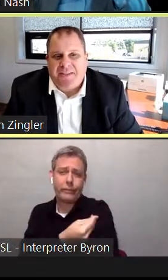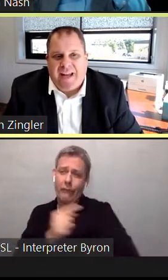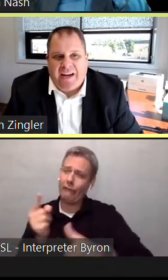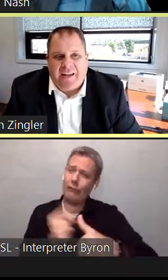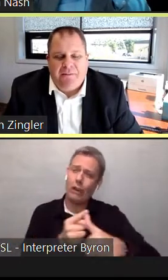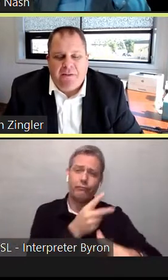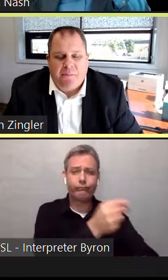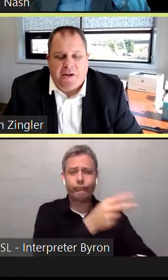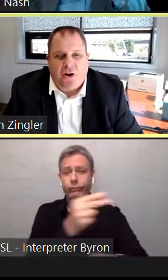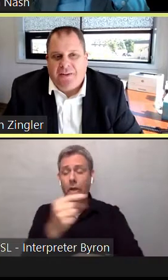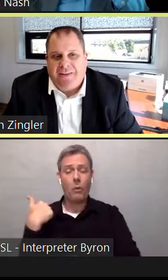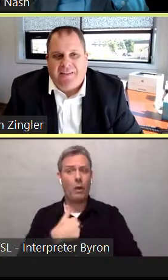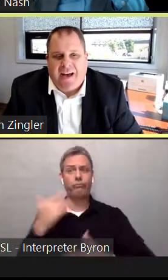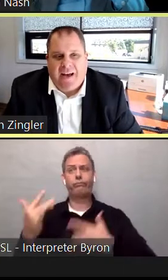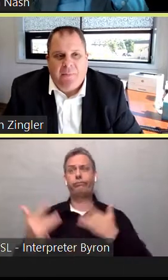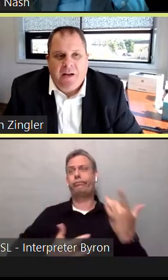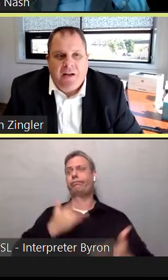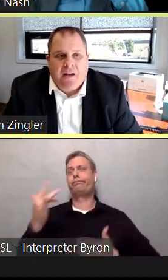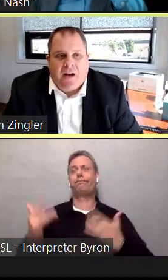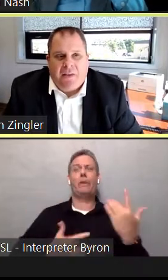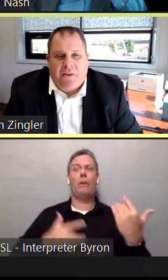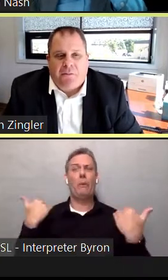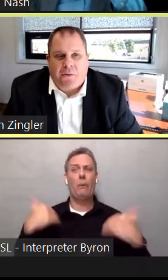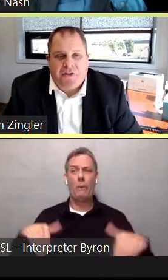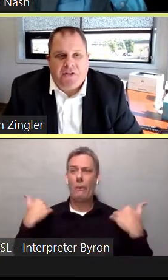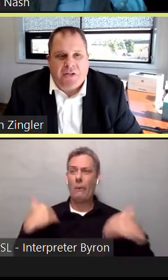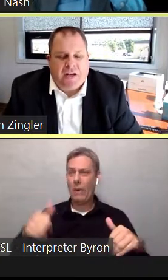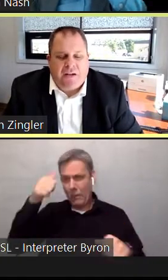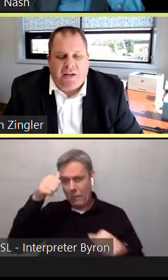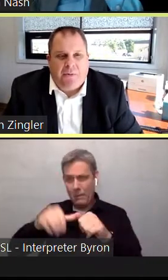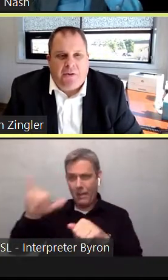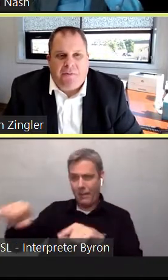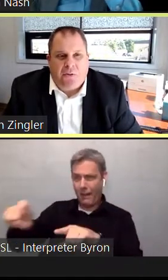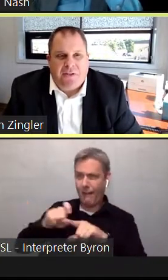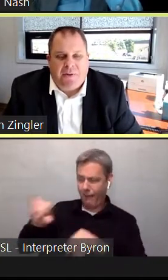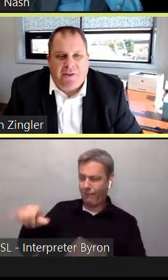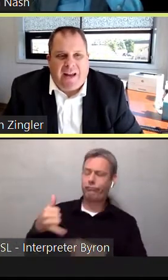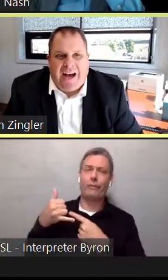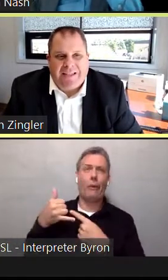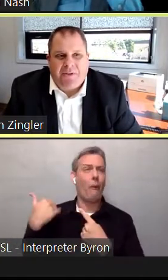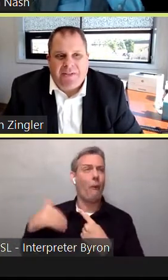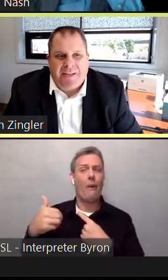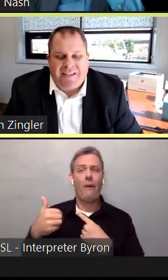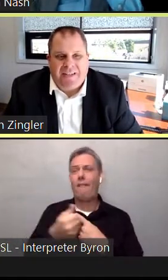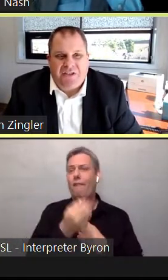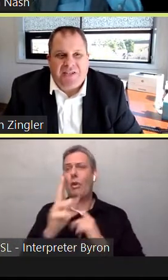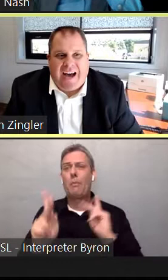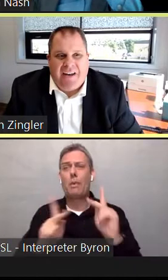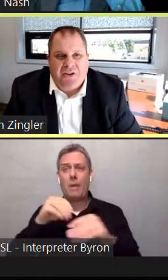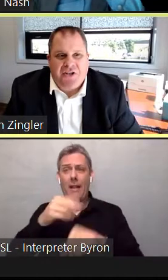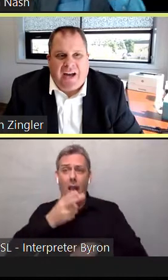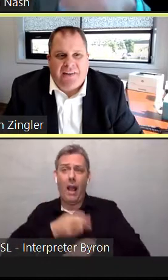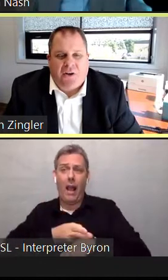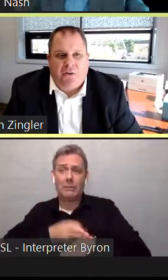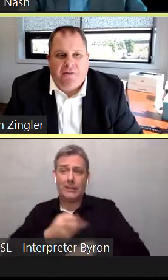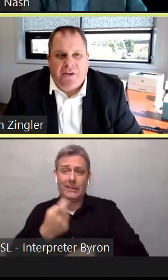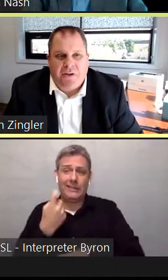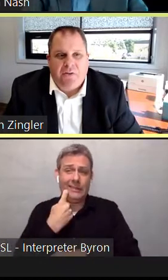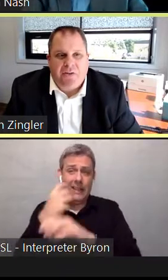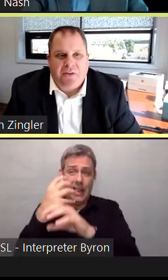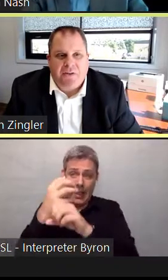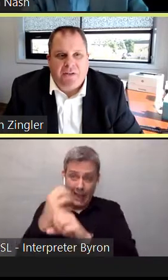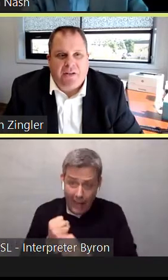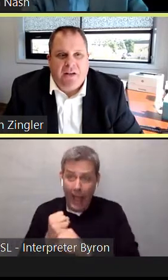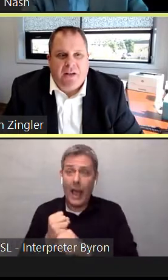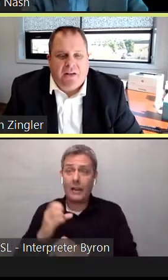were ecstatic. If you recall, at that time, the first couple of folks within the hospital settings had just gotten their shots all over the